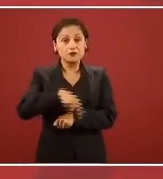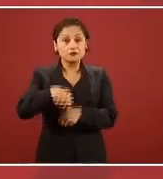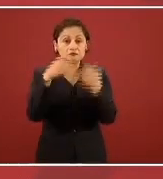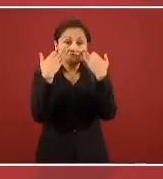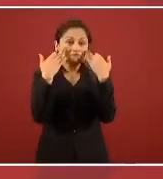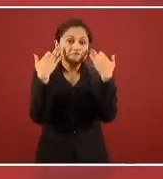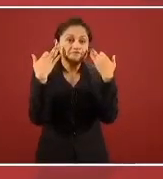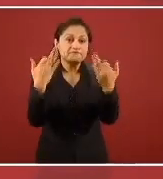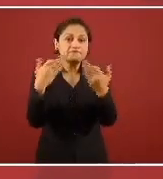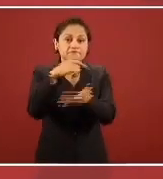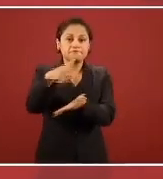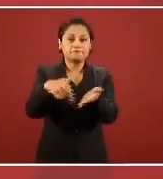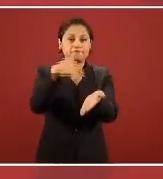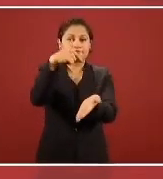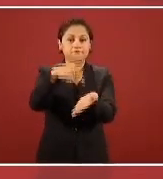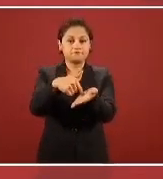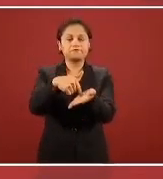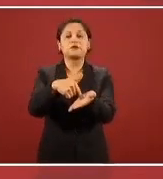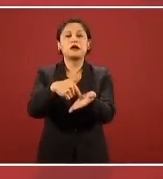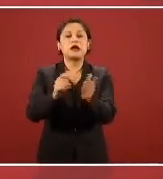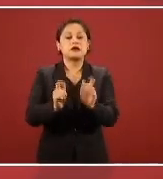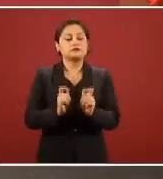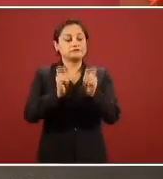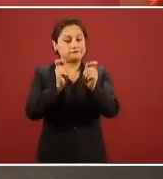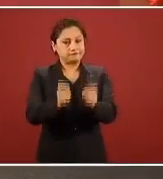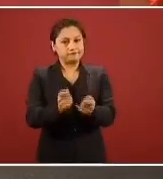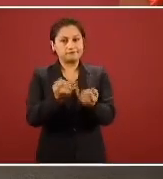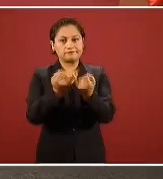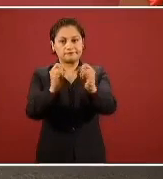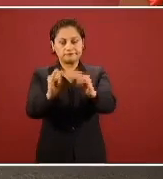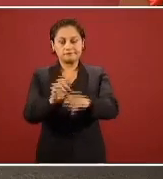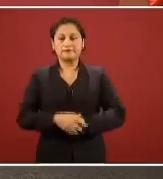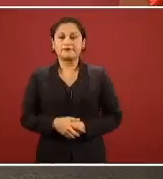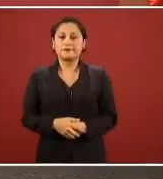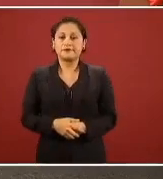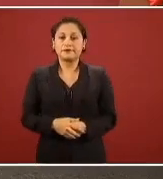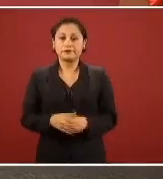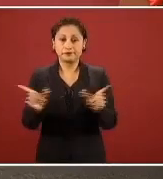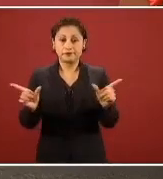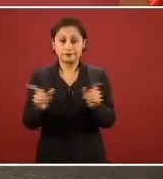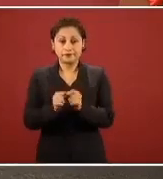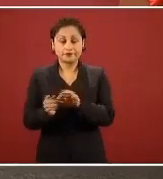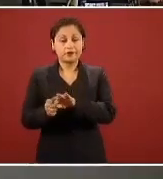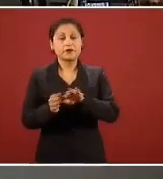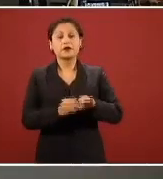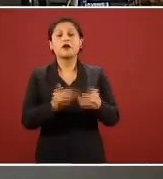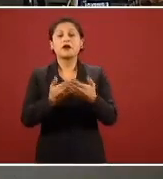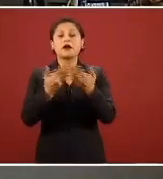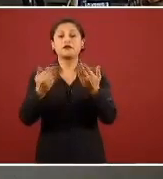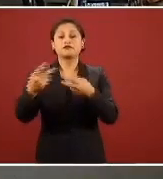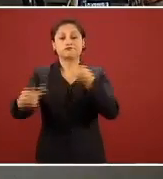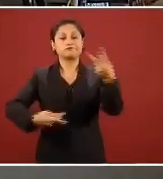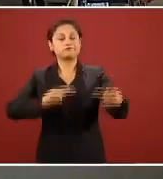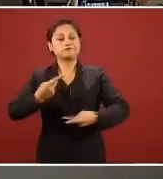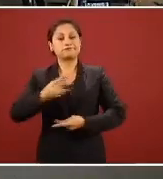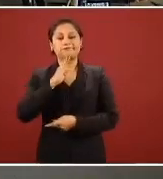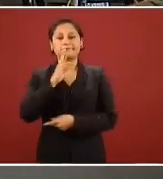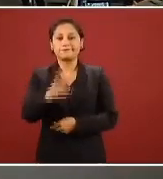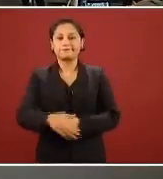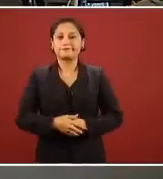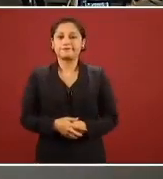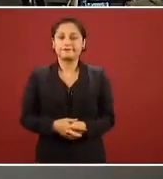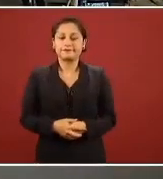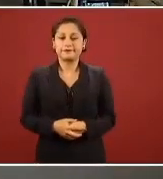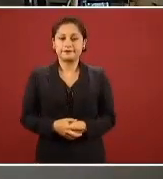see the roof. Haciendo. That's Muy bien, being done. Vamos a contestar preguntas. And now we'll answer questions and